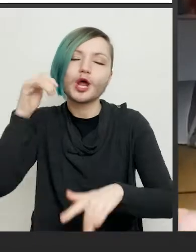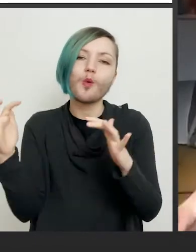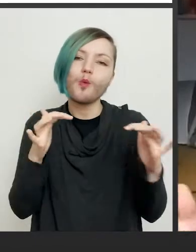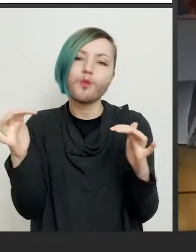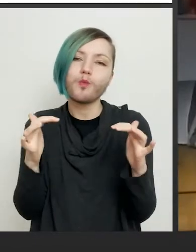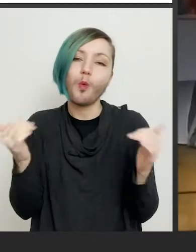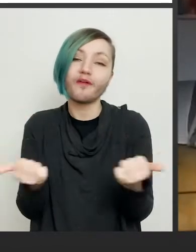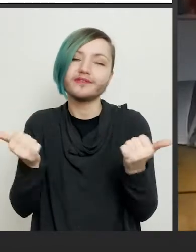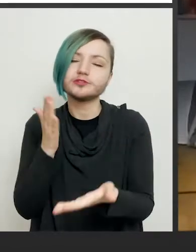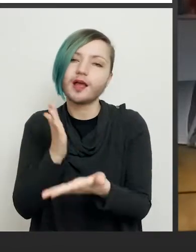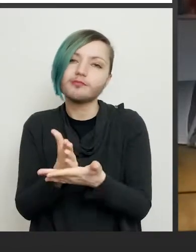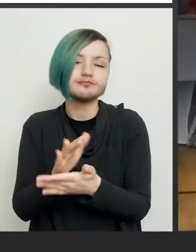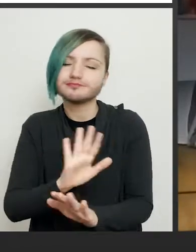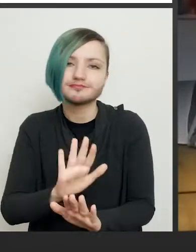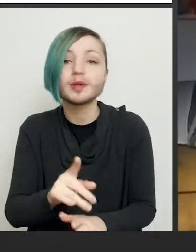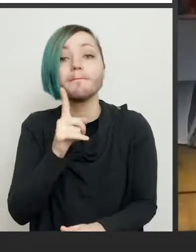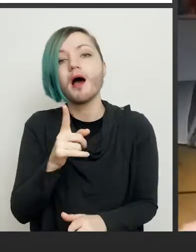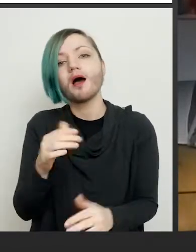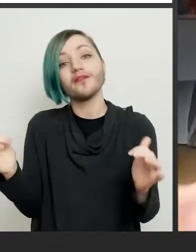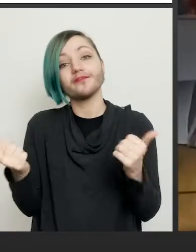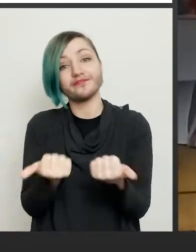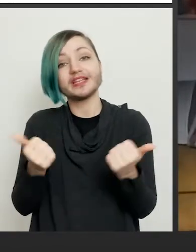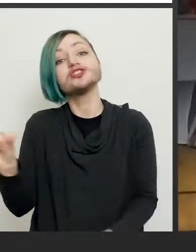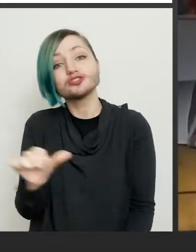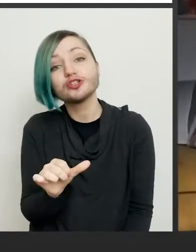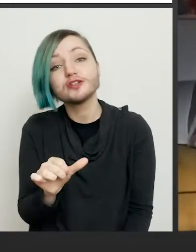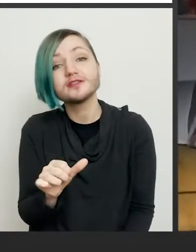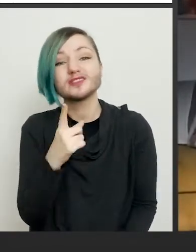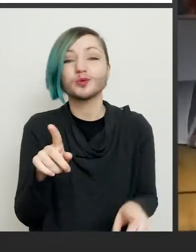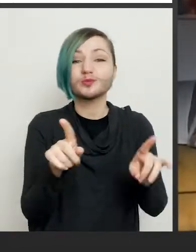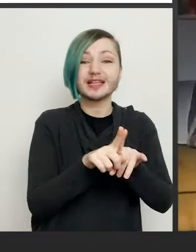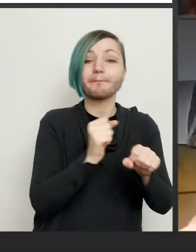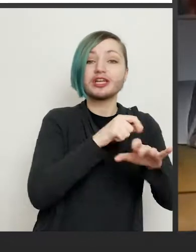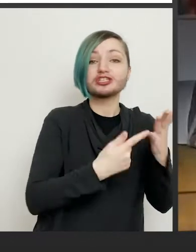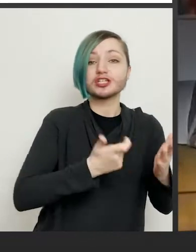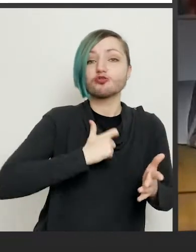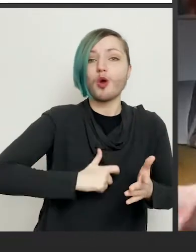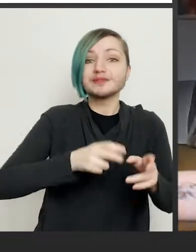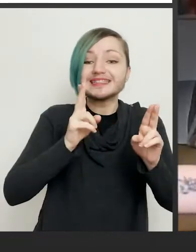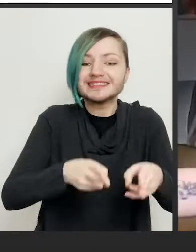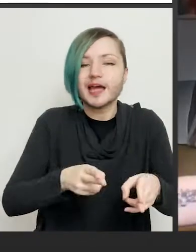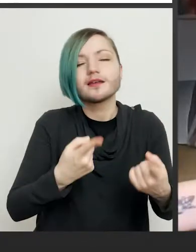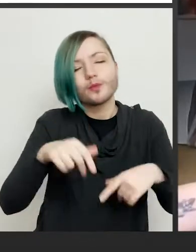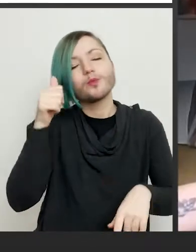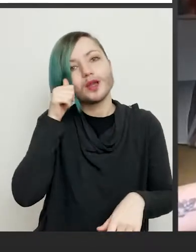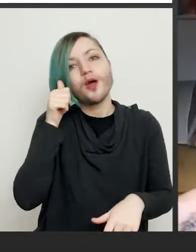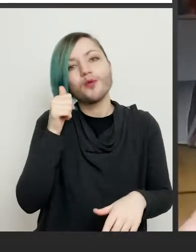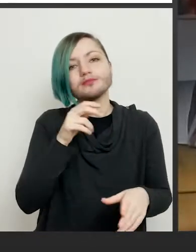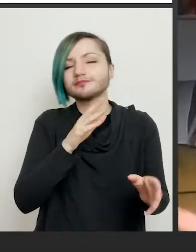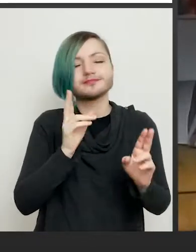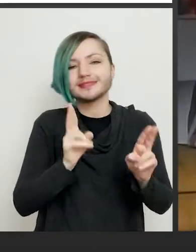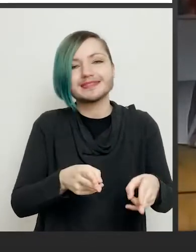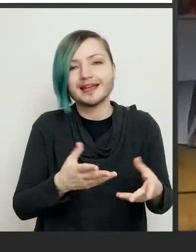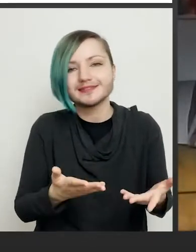the sentiment is that war shouldn't exist. And that's sort of the idea about gender roles are dead. Of course, gender roles do exist and